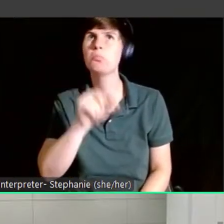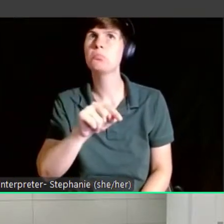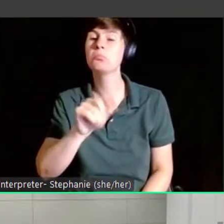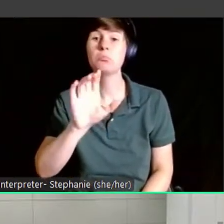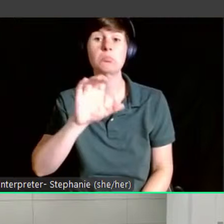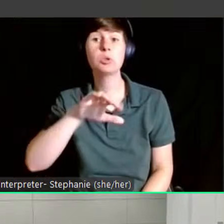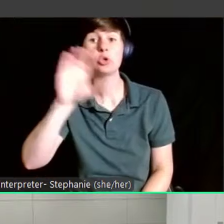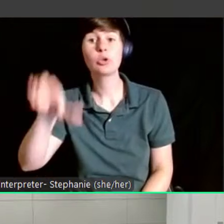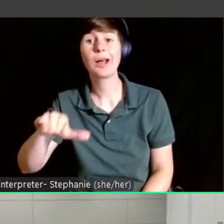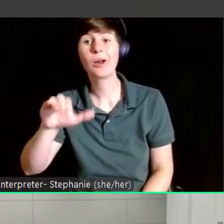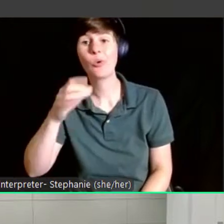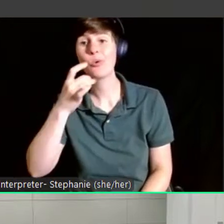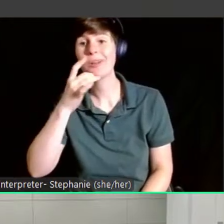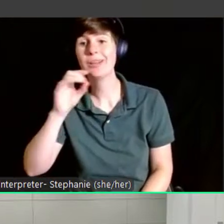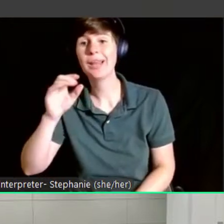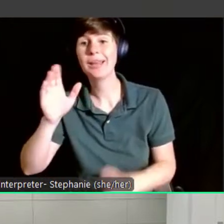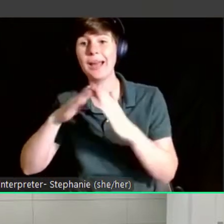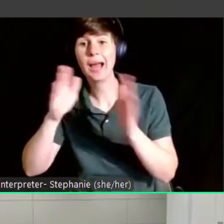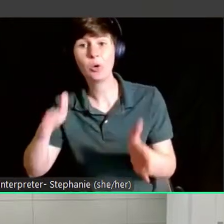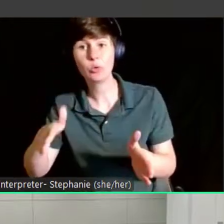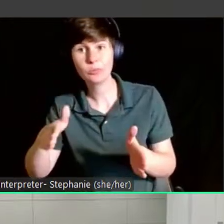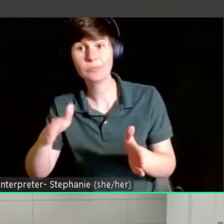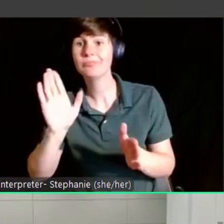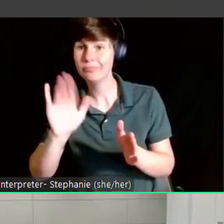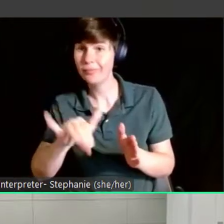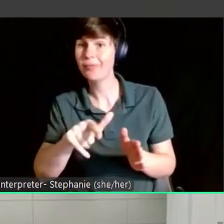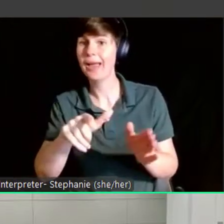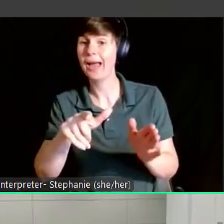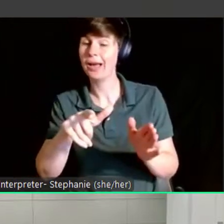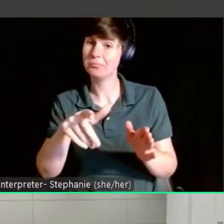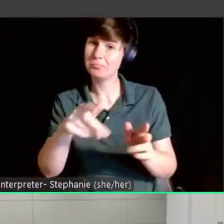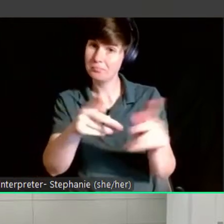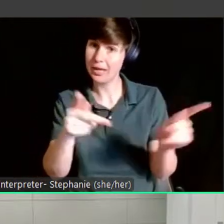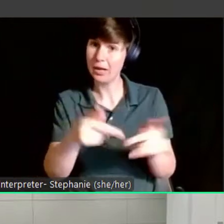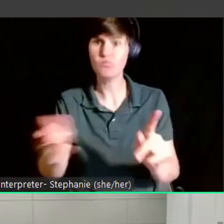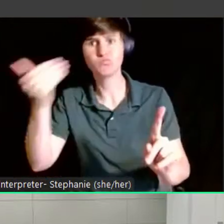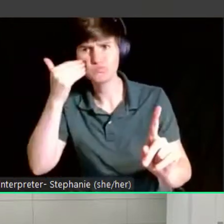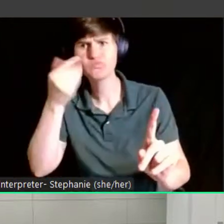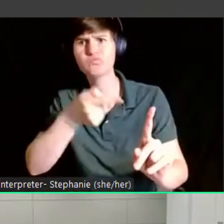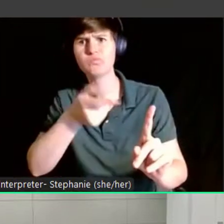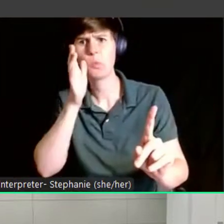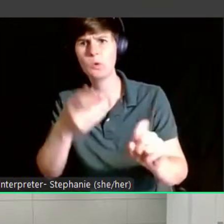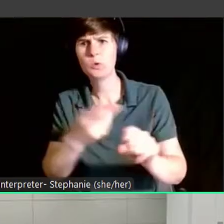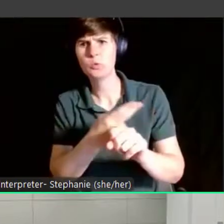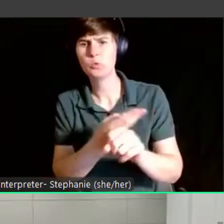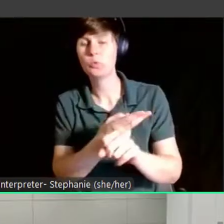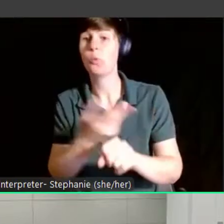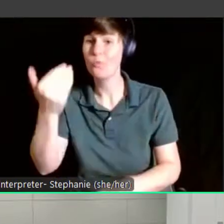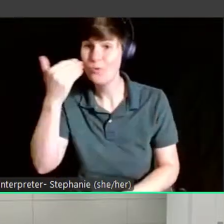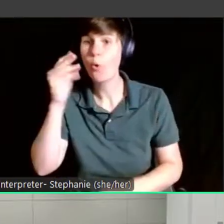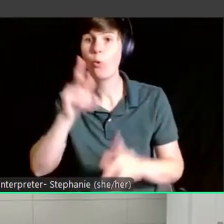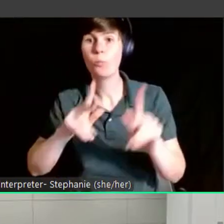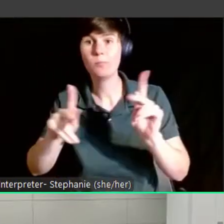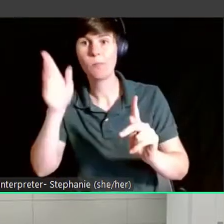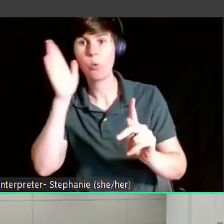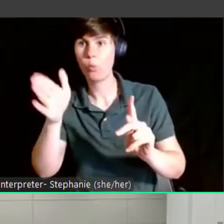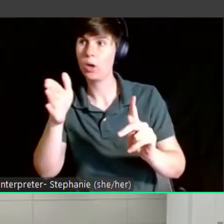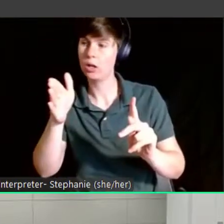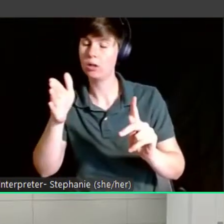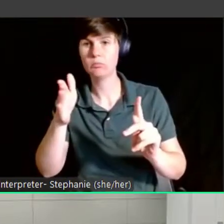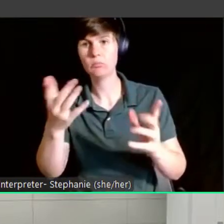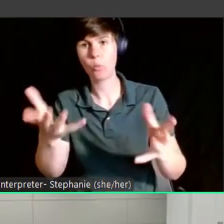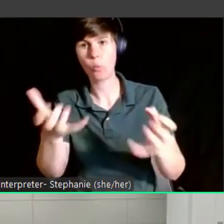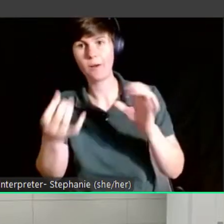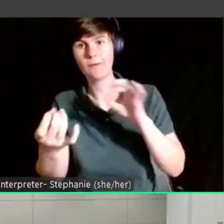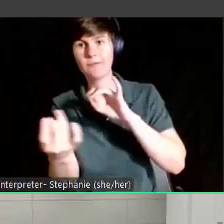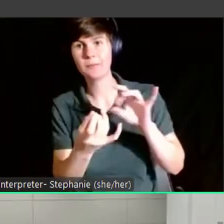Lighthouse, like those location where and then those places know that people will look for feedback, and maybe you want to